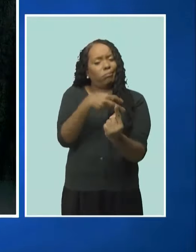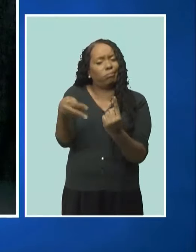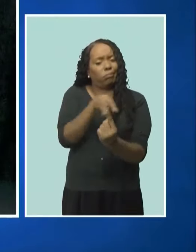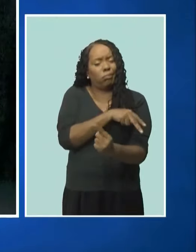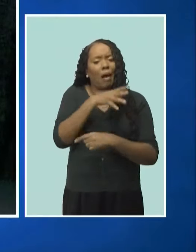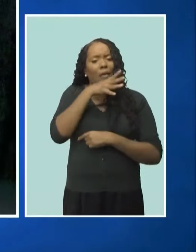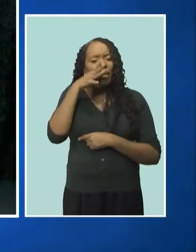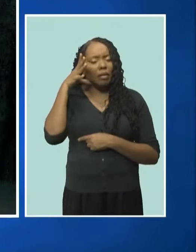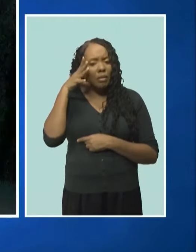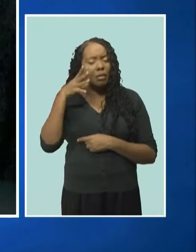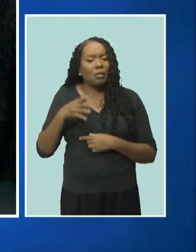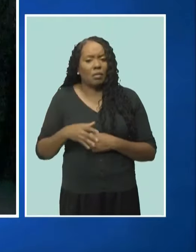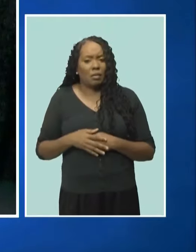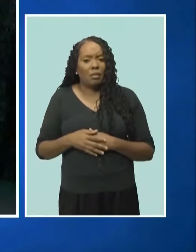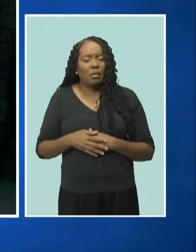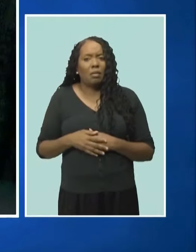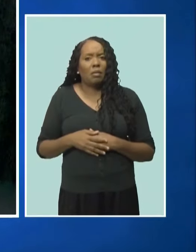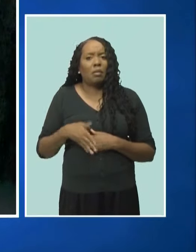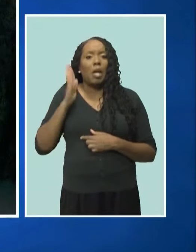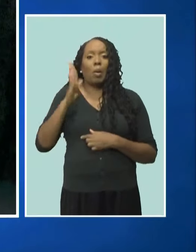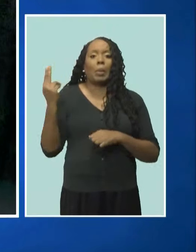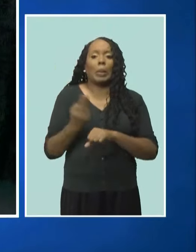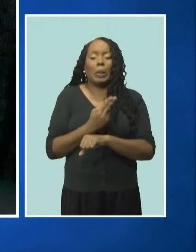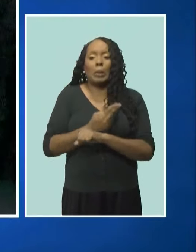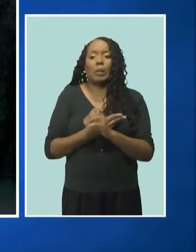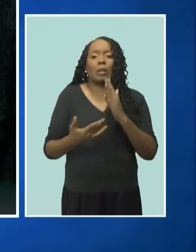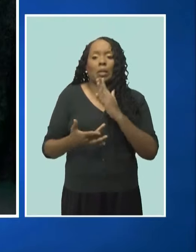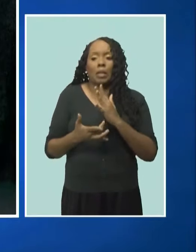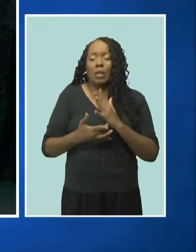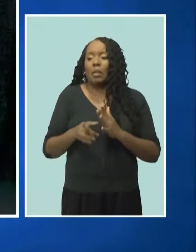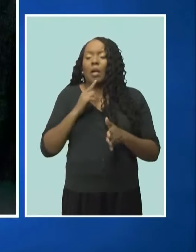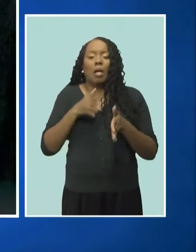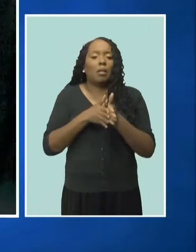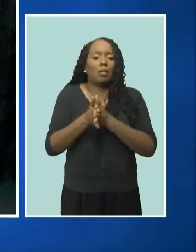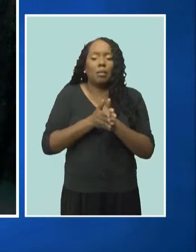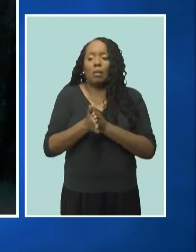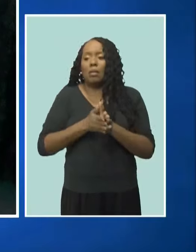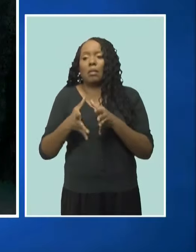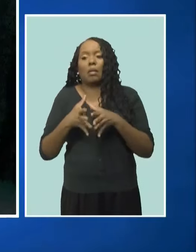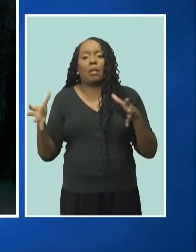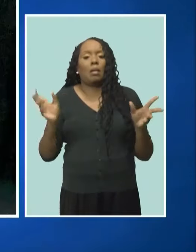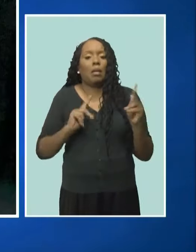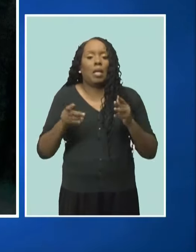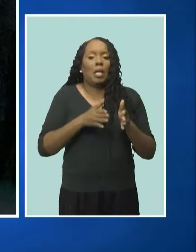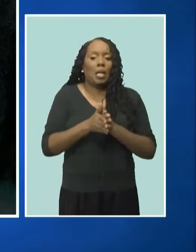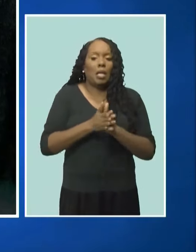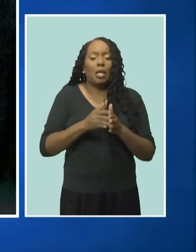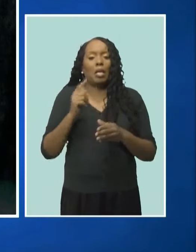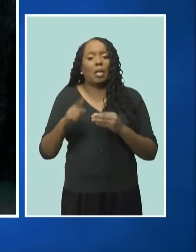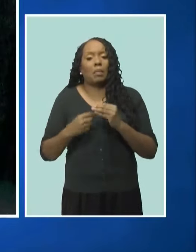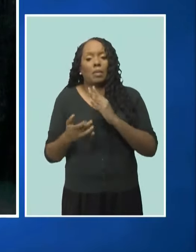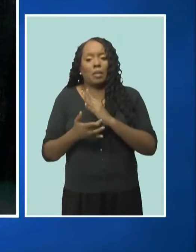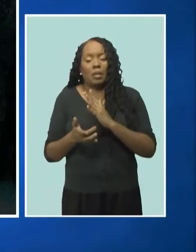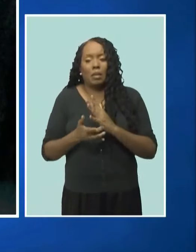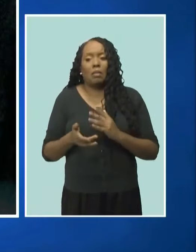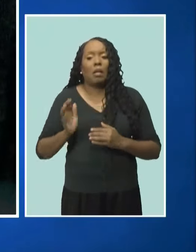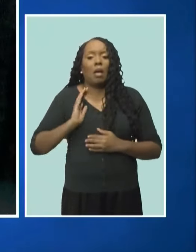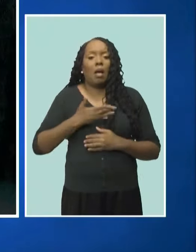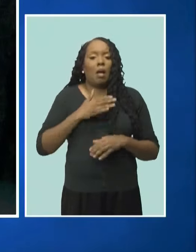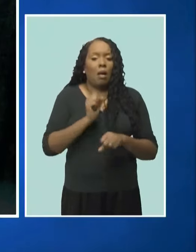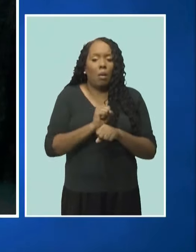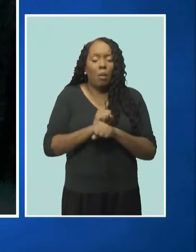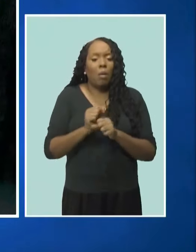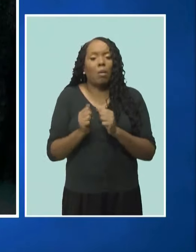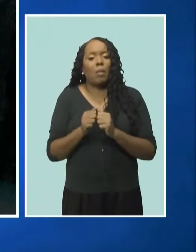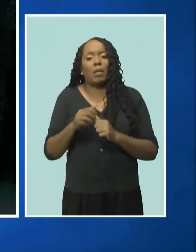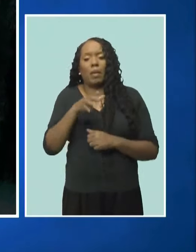general, bringing the technology that excites so many of you to the work that we do in